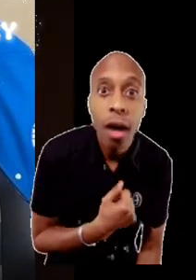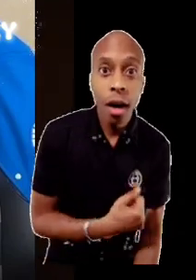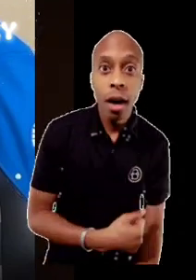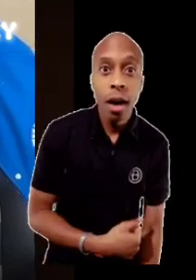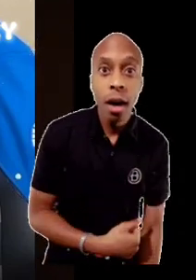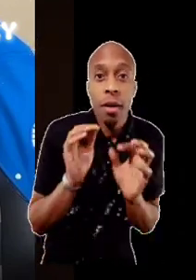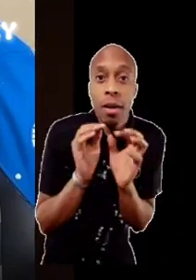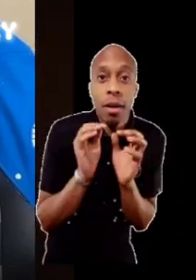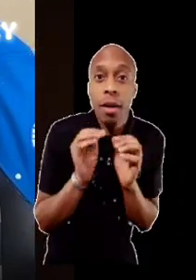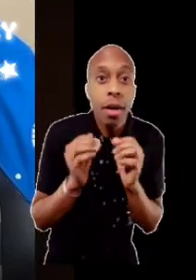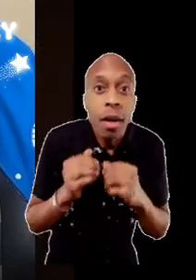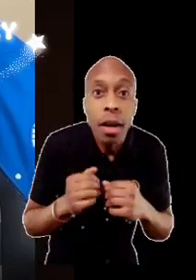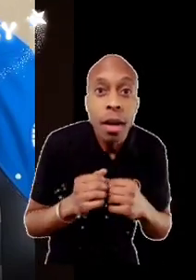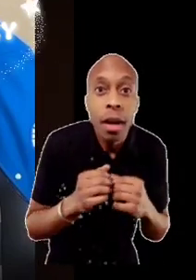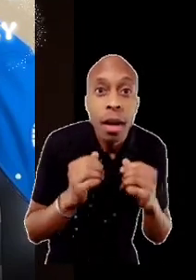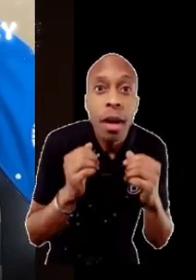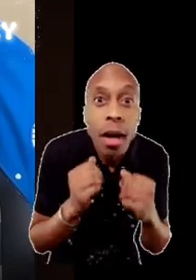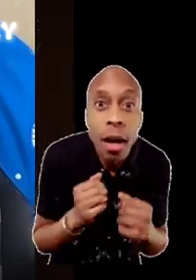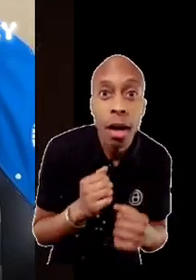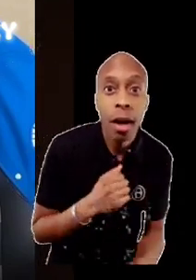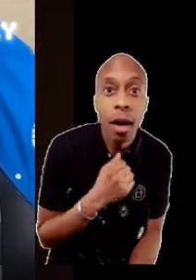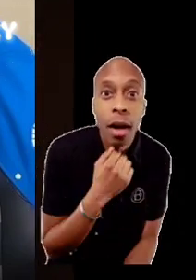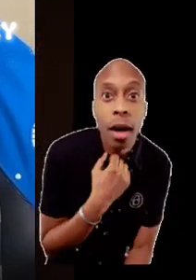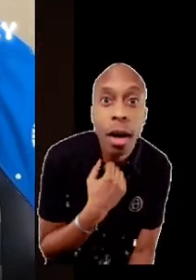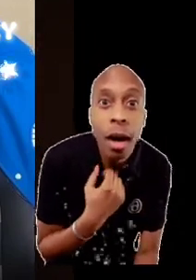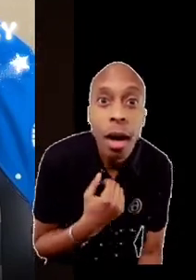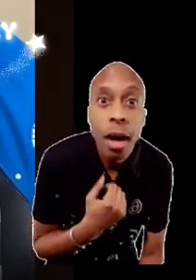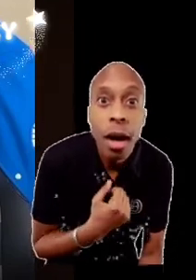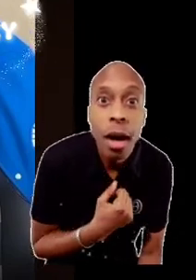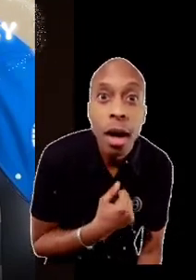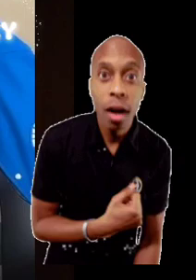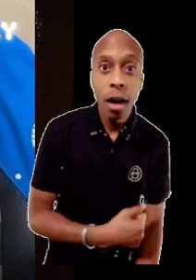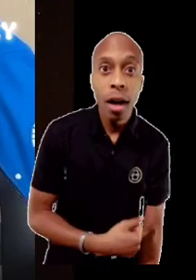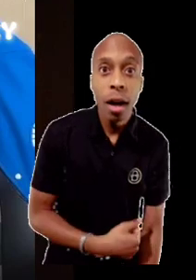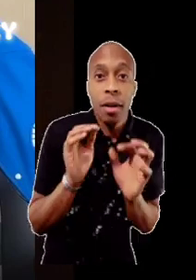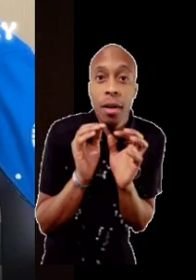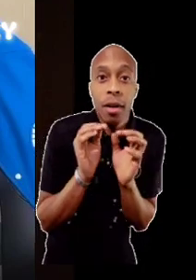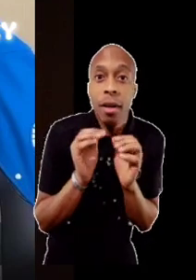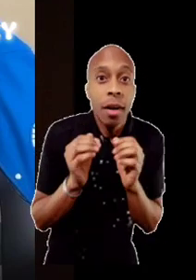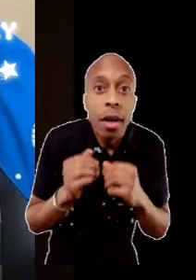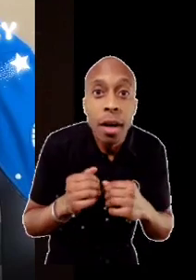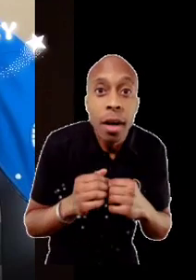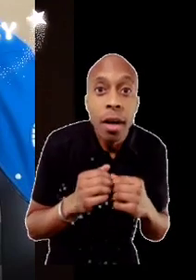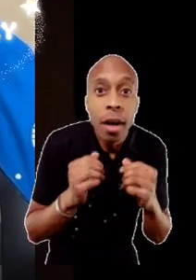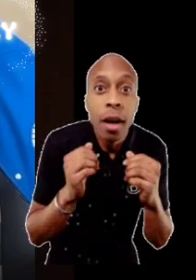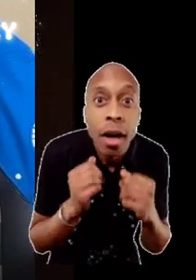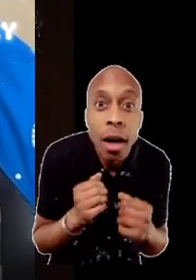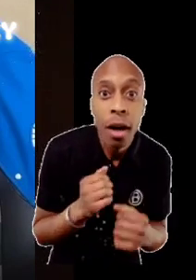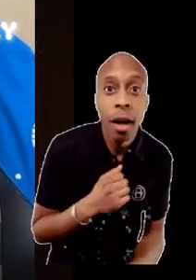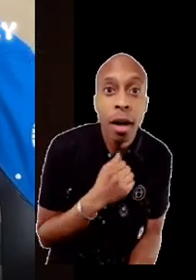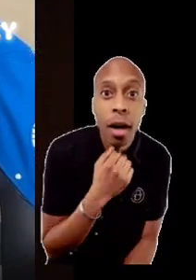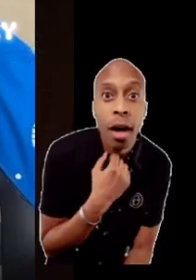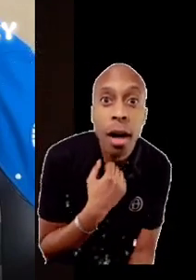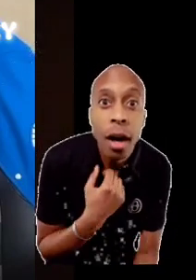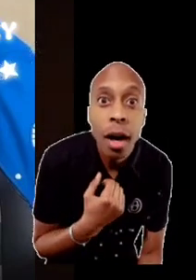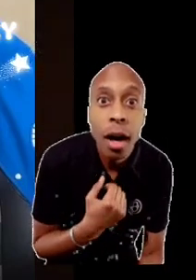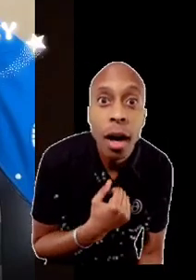speak. Nobody. How you better respect